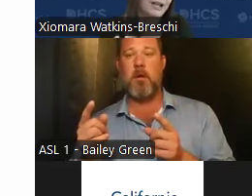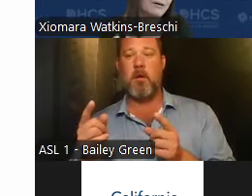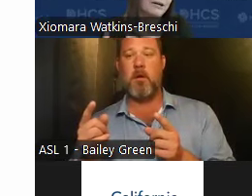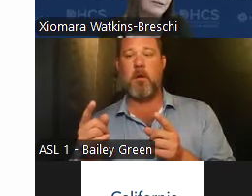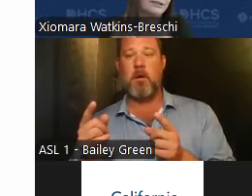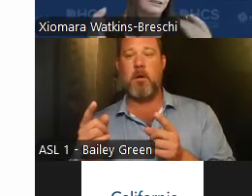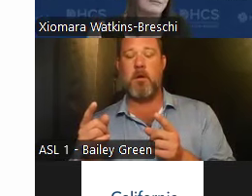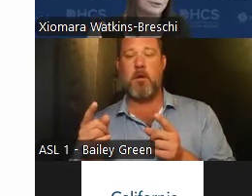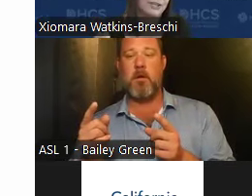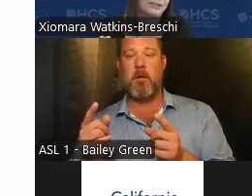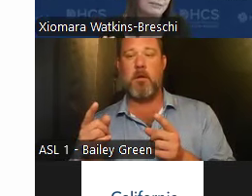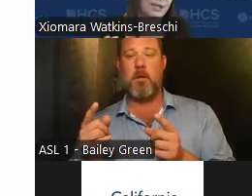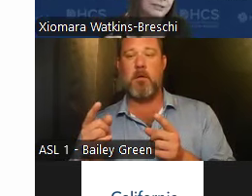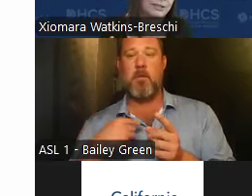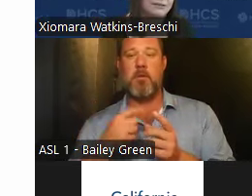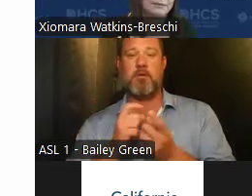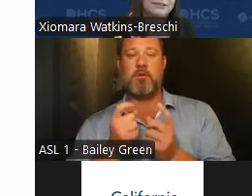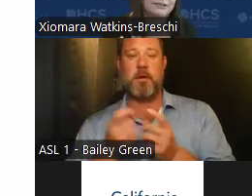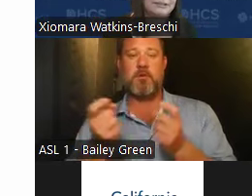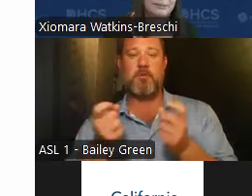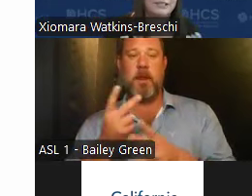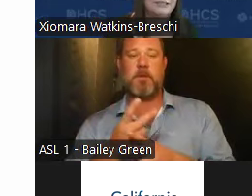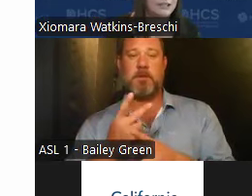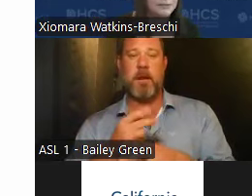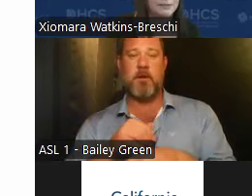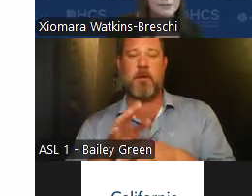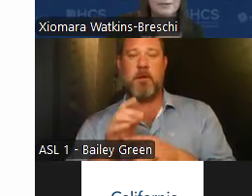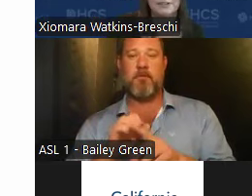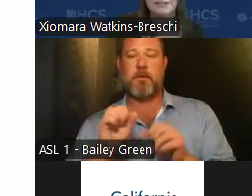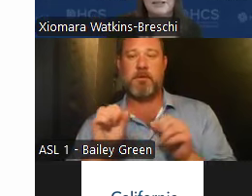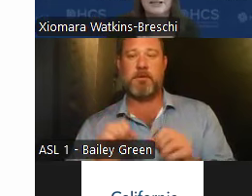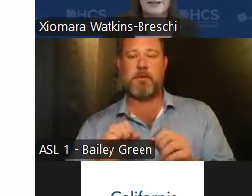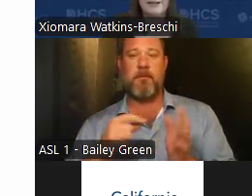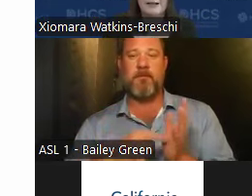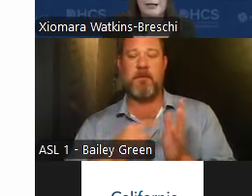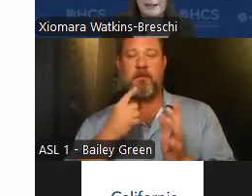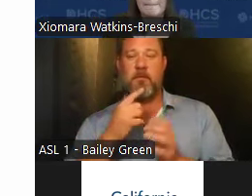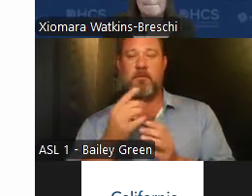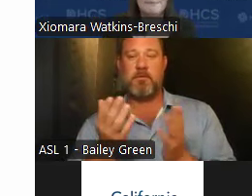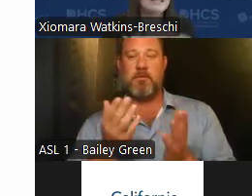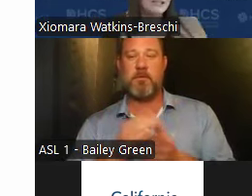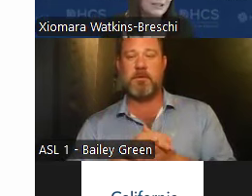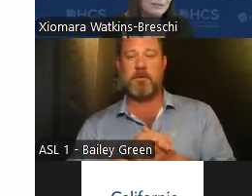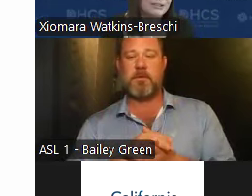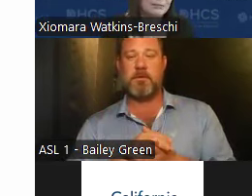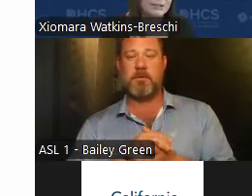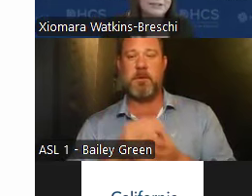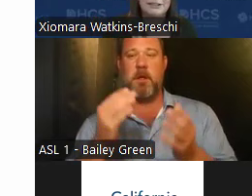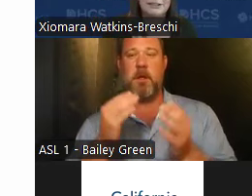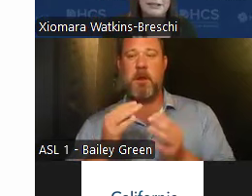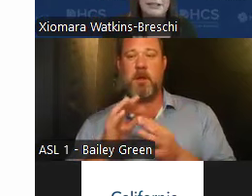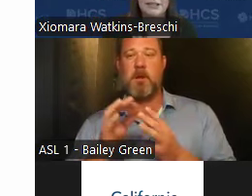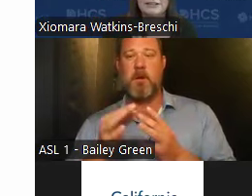operated now. Other than that, we're changing the managed care delivery system instead of a fee-for-service. The next option that